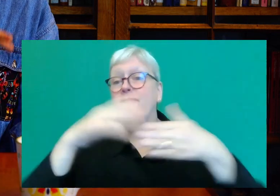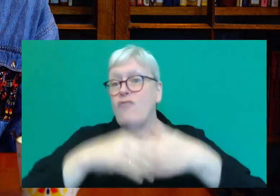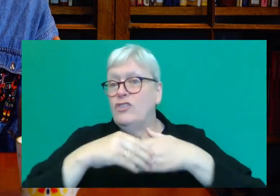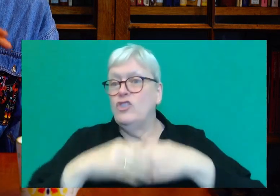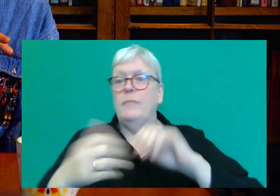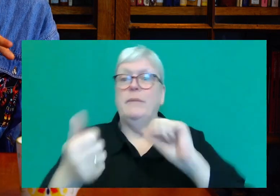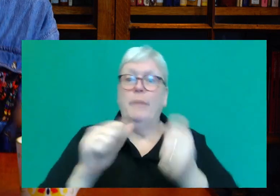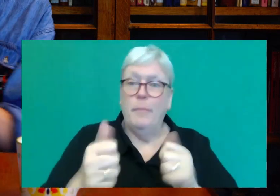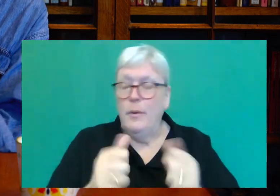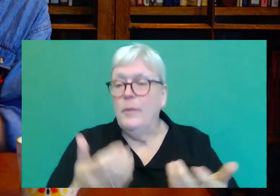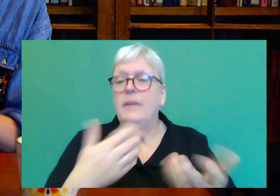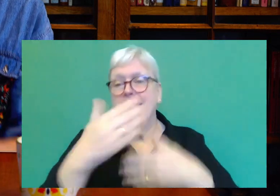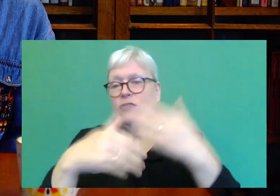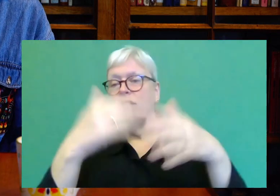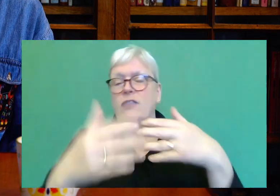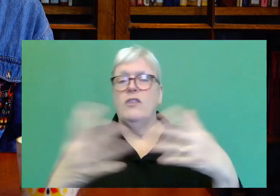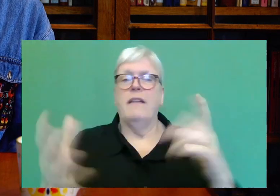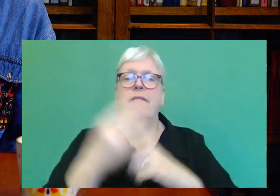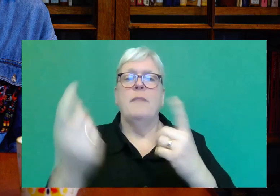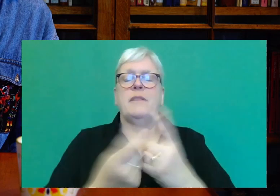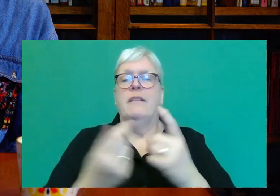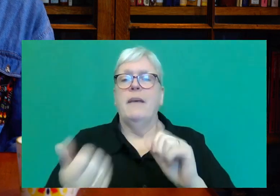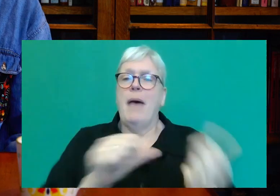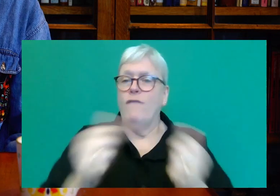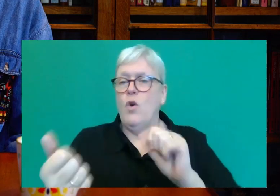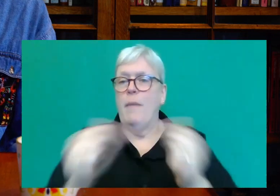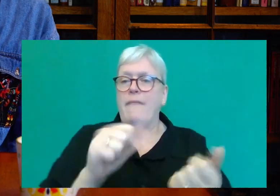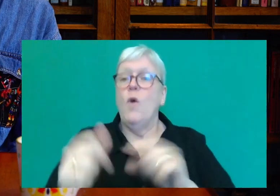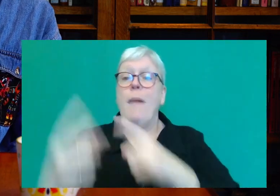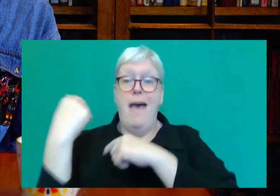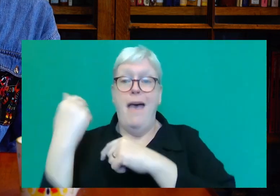then found myself jumping back in time after that. It was almost like